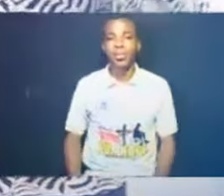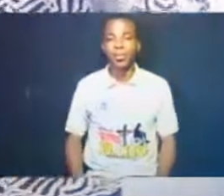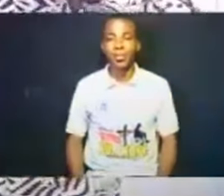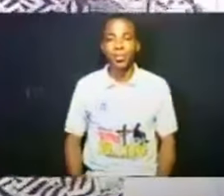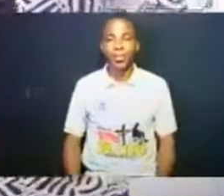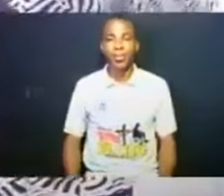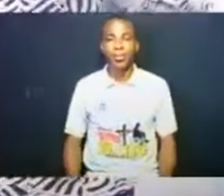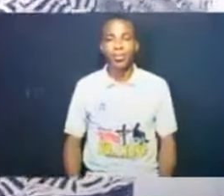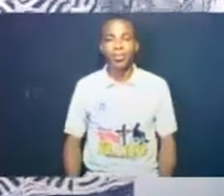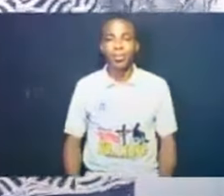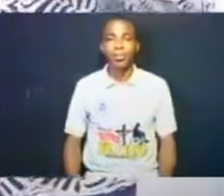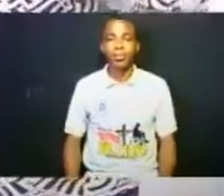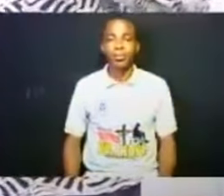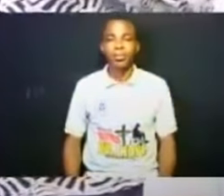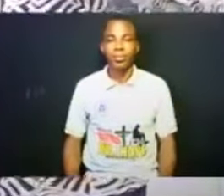Yeah,